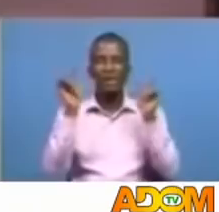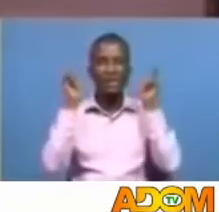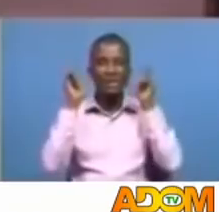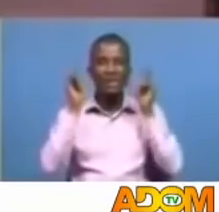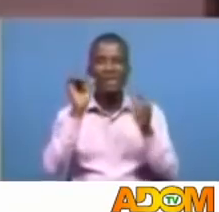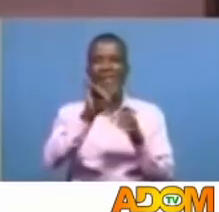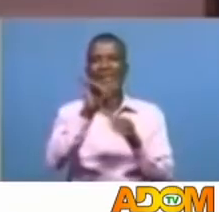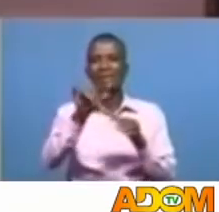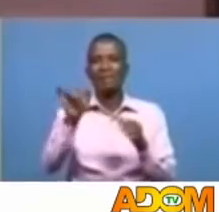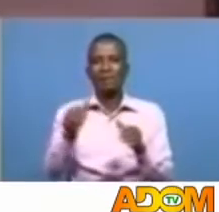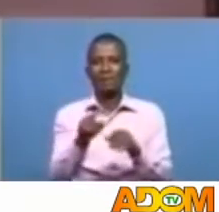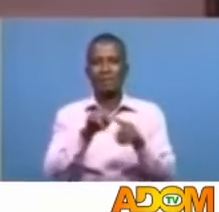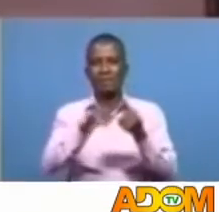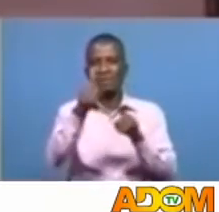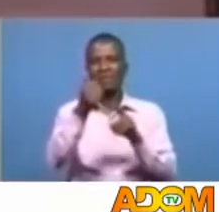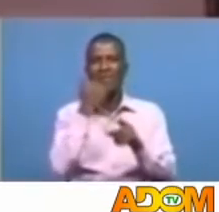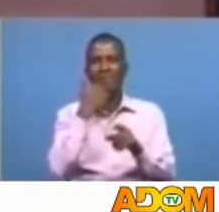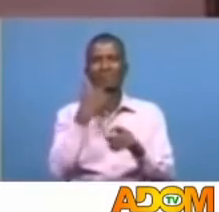our